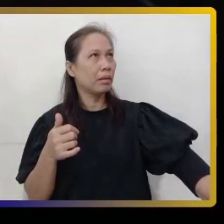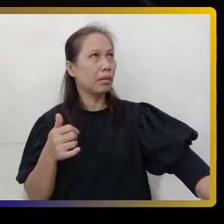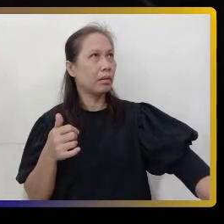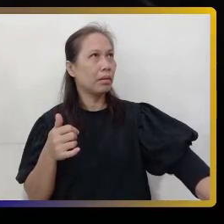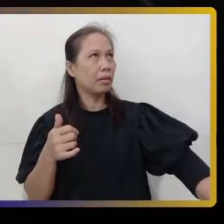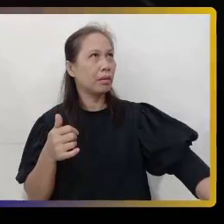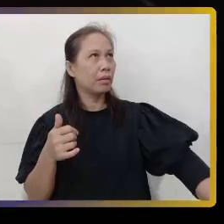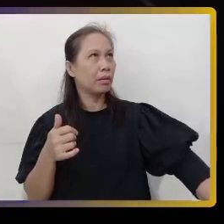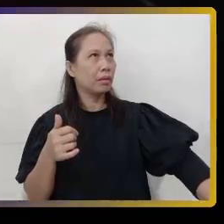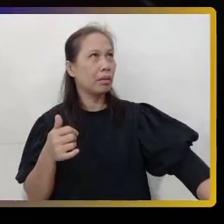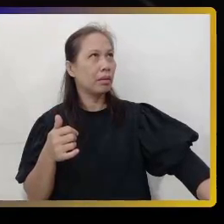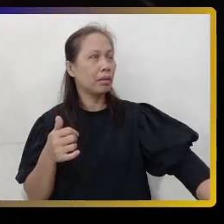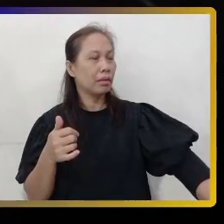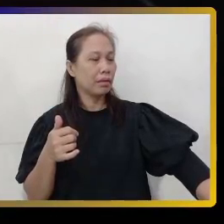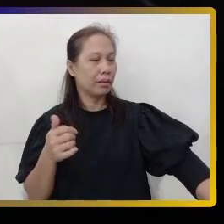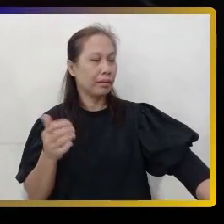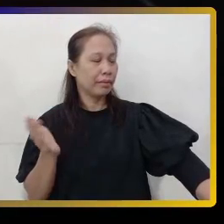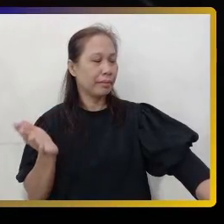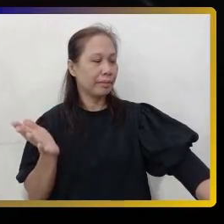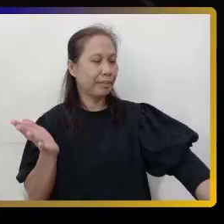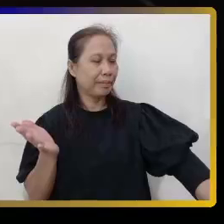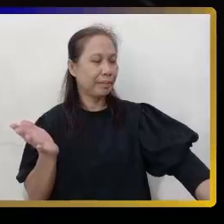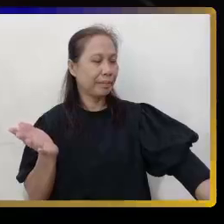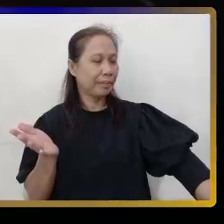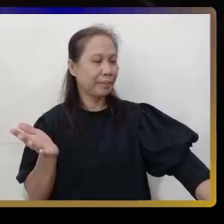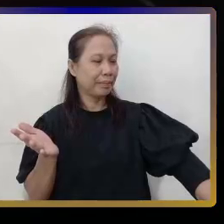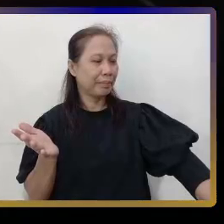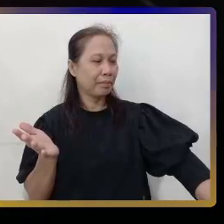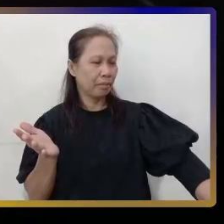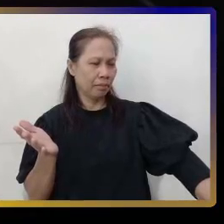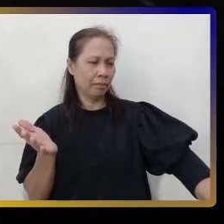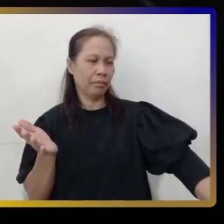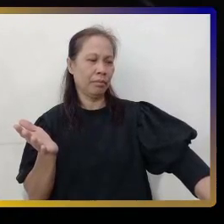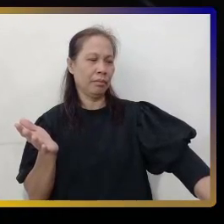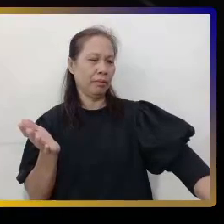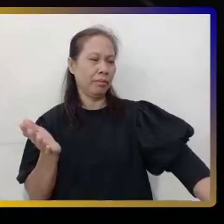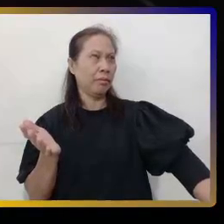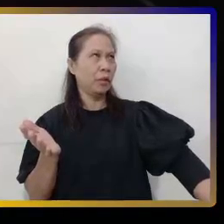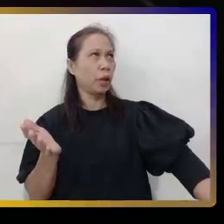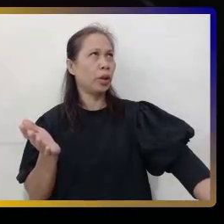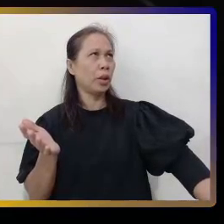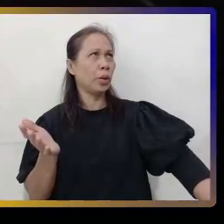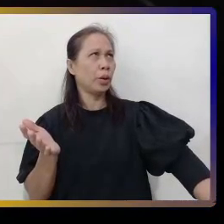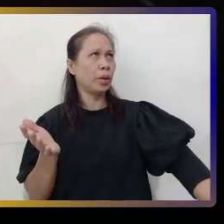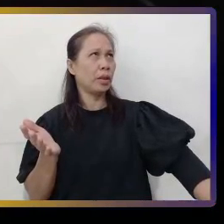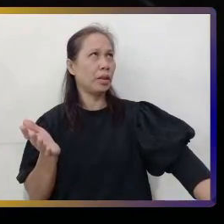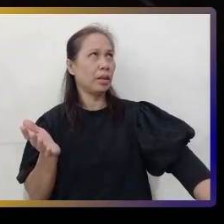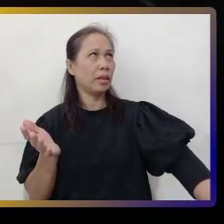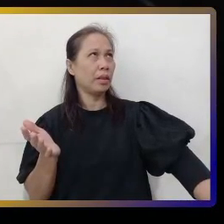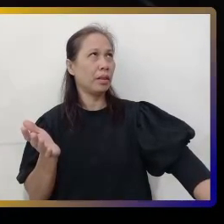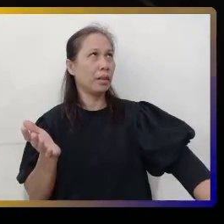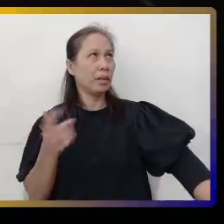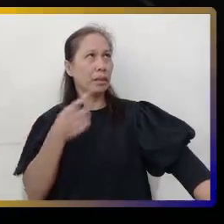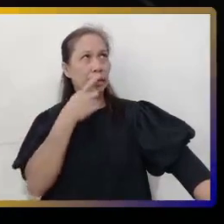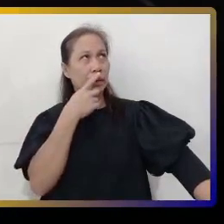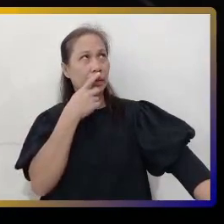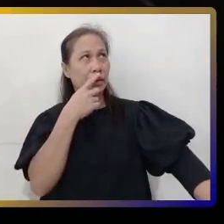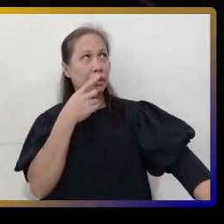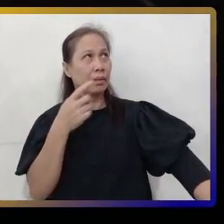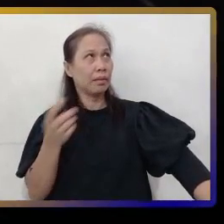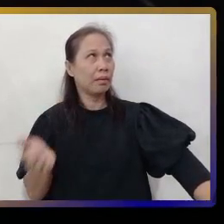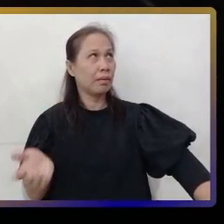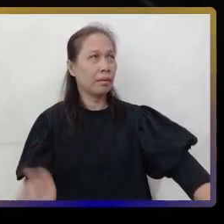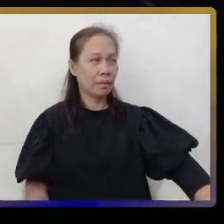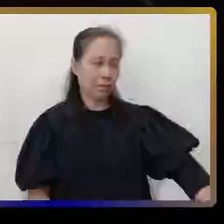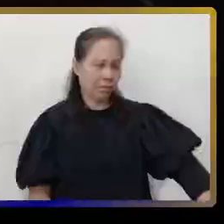pleasure in you say the Lord of host Ne I acing at your hand for from the Rising of the